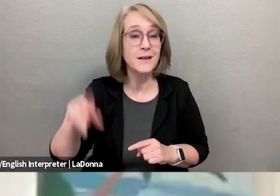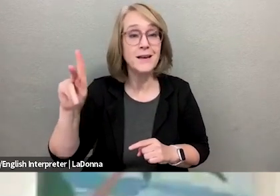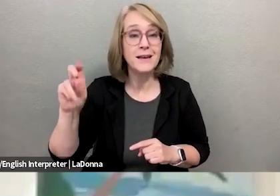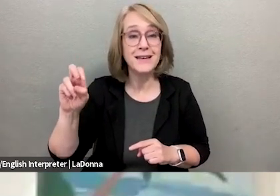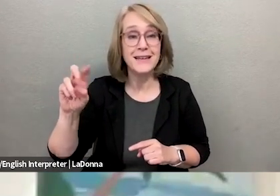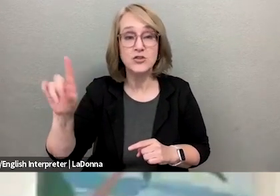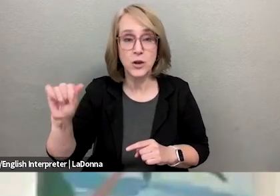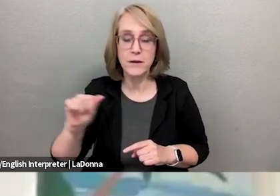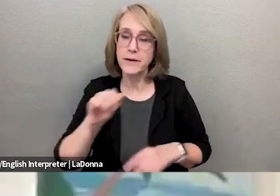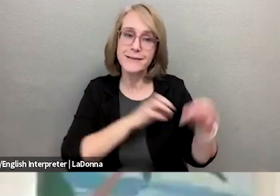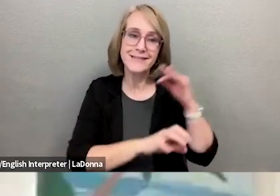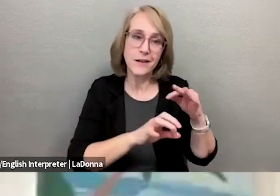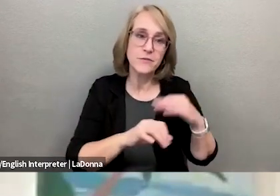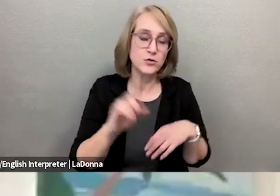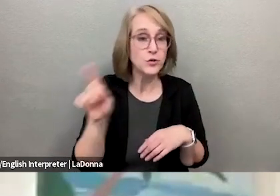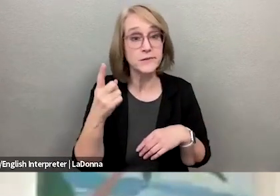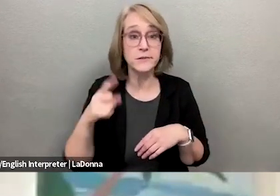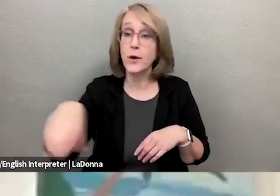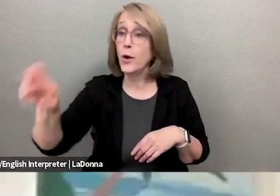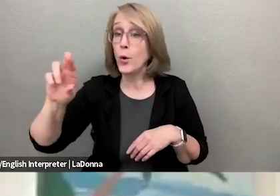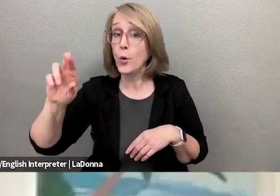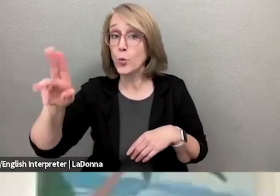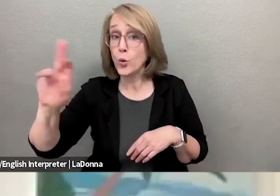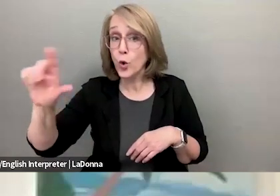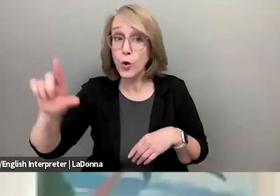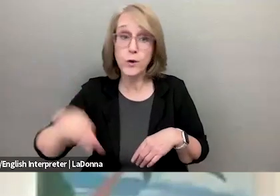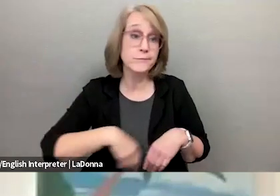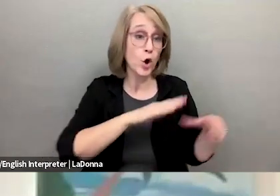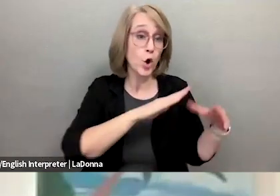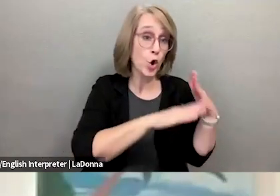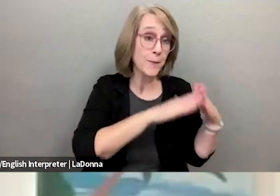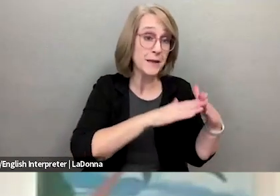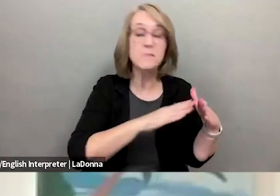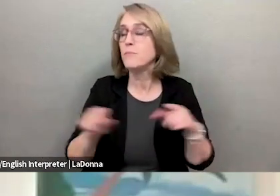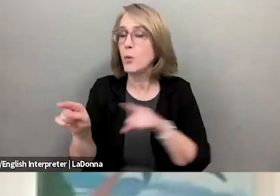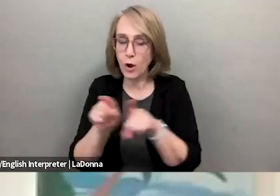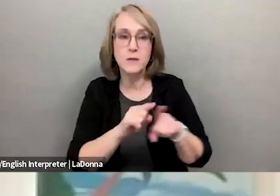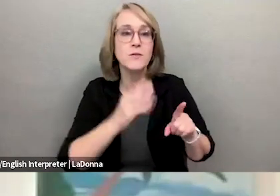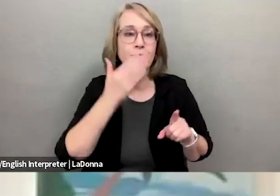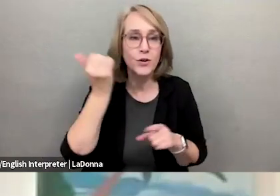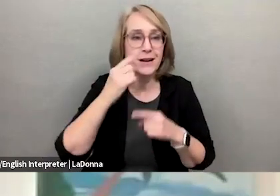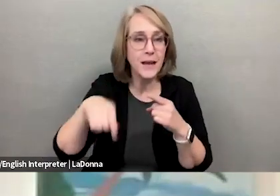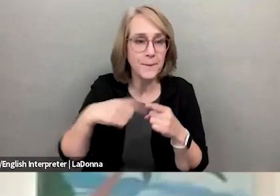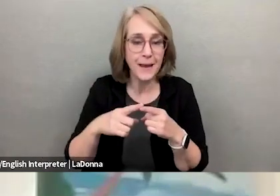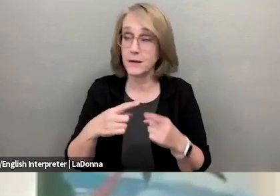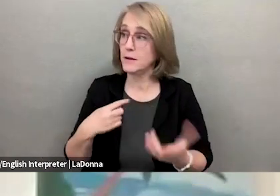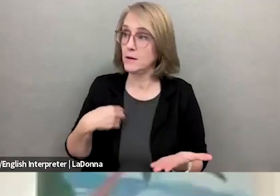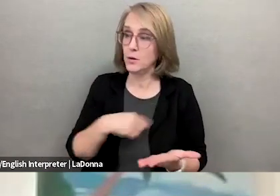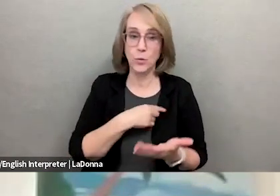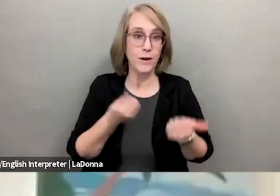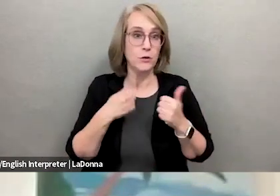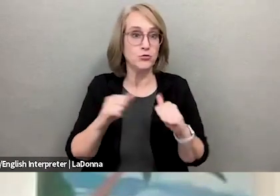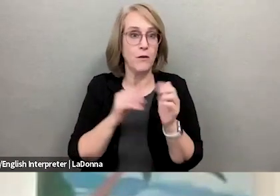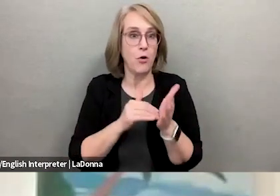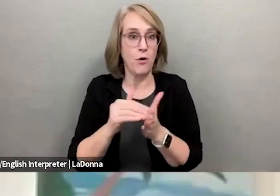just the rural-urban divide. I think a lot of times we do forget about it, but we also do forget about we are trying often